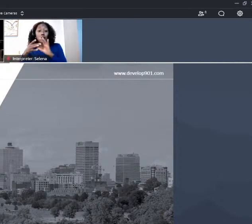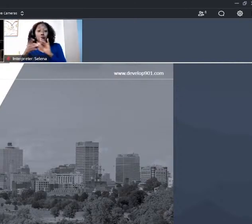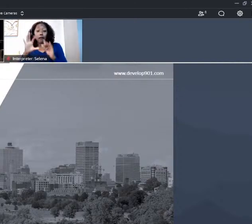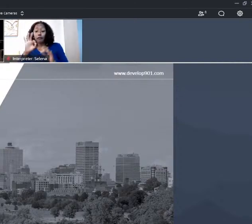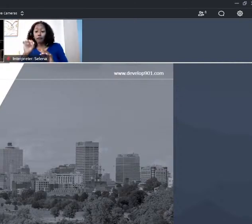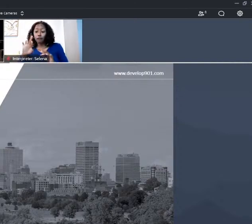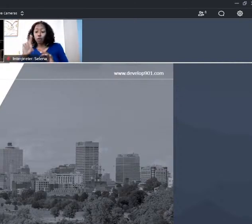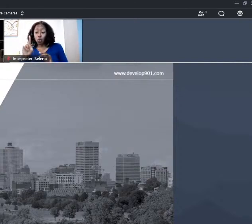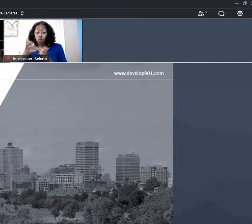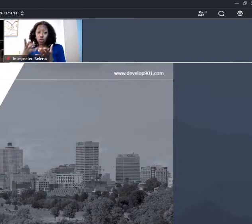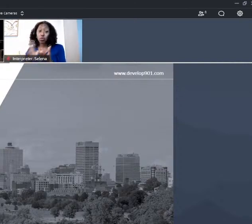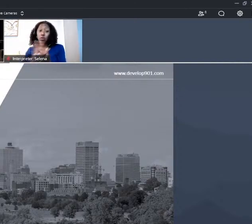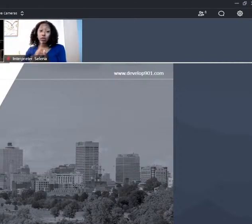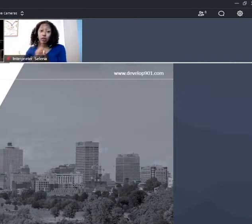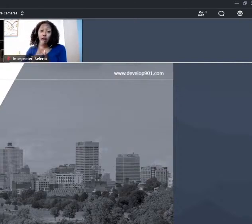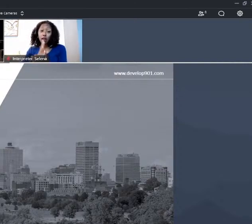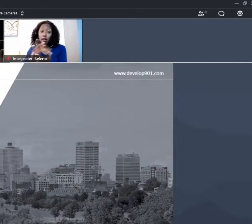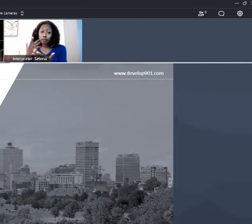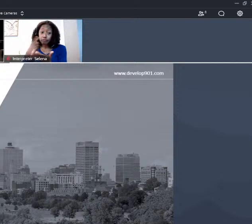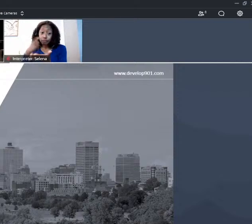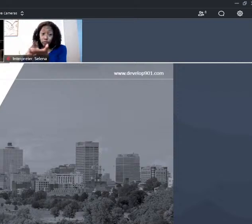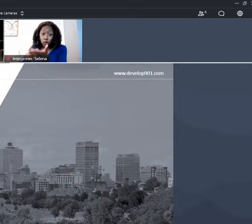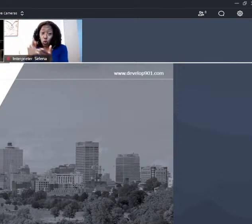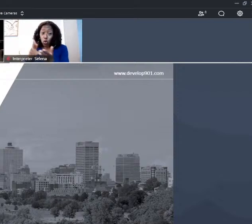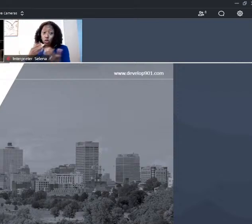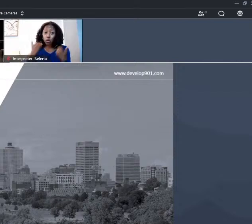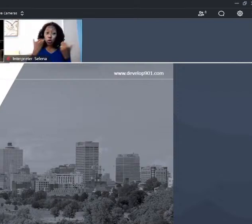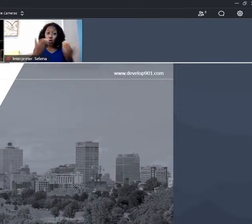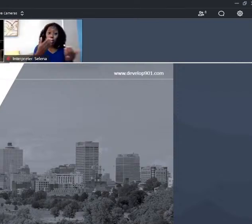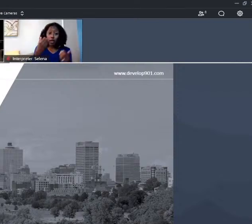speak, or do you want us to go ahead and go to the motion?